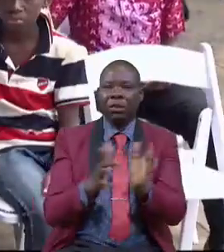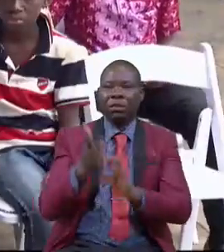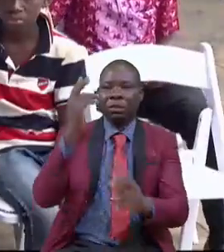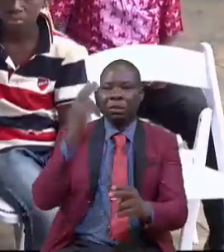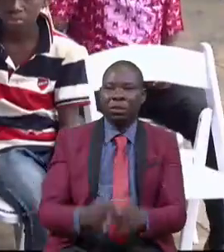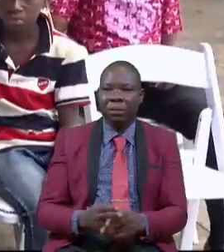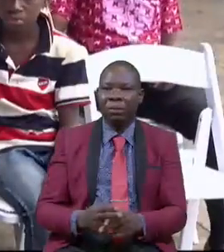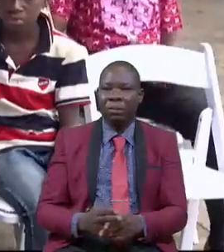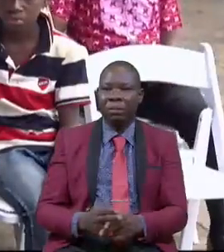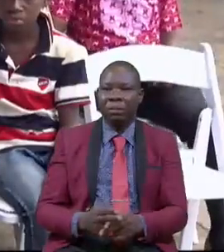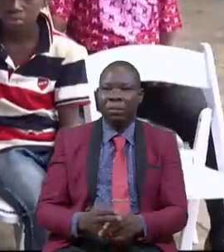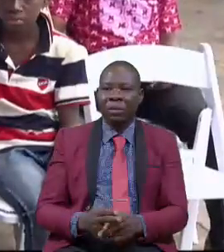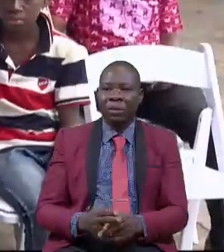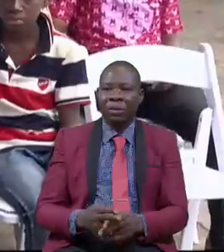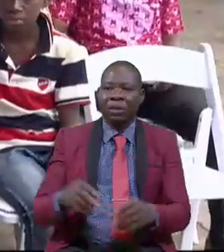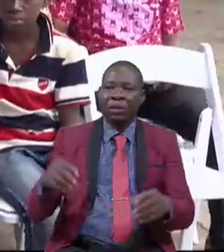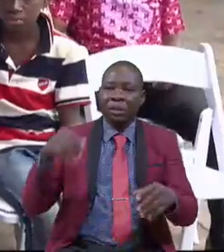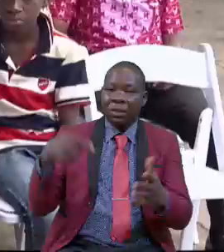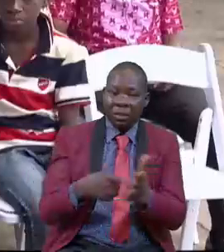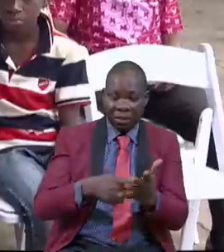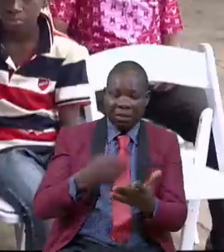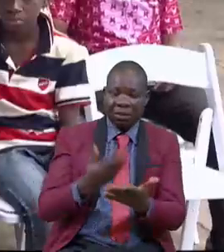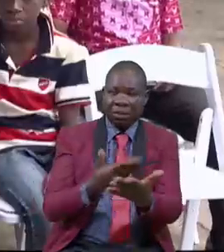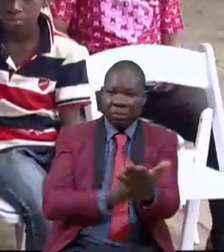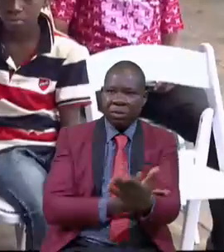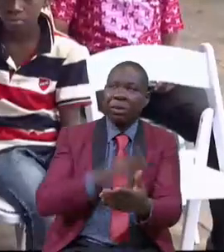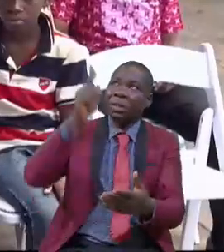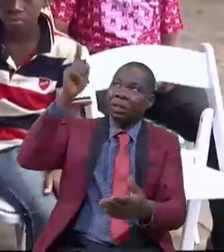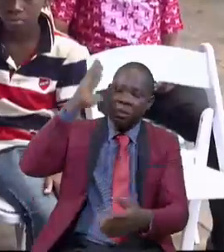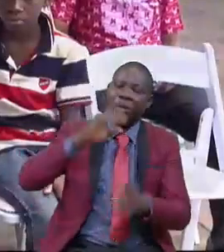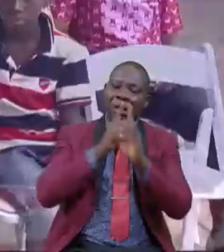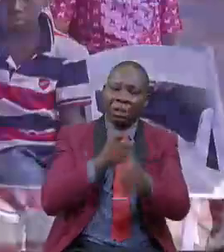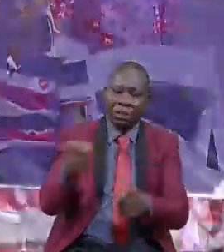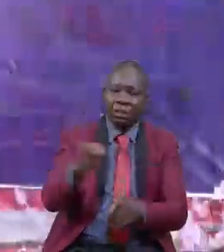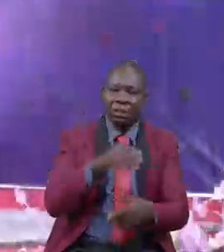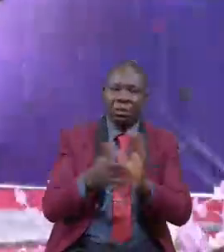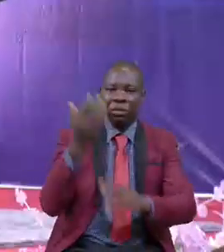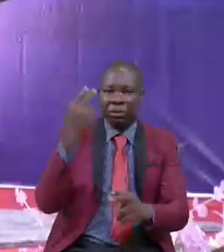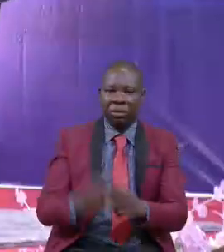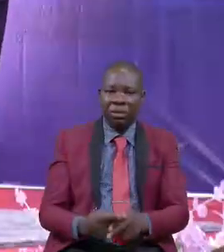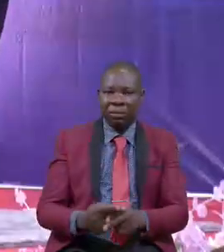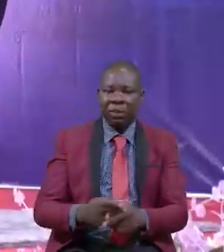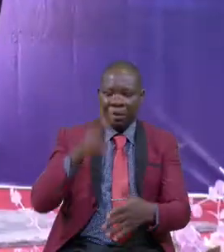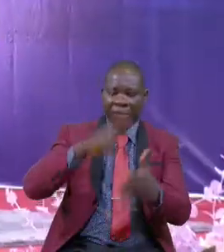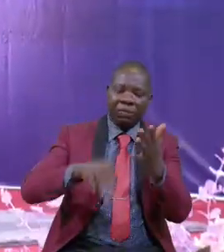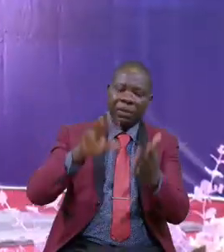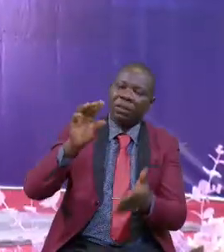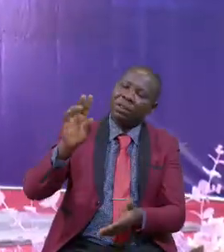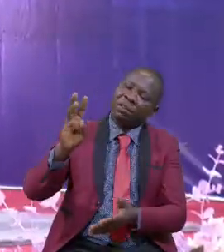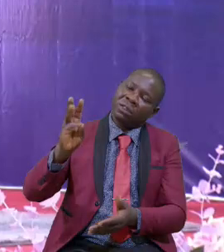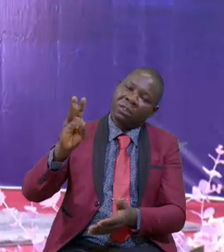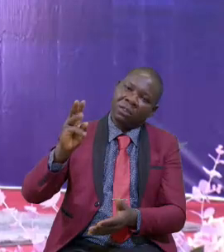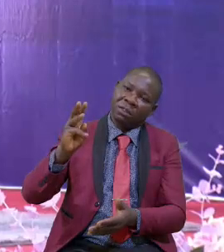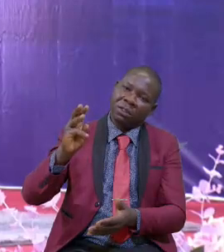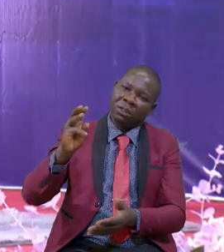morning, he will answer you. Amen. And then he says in verse 16, look at verse 16, it says,